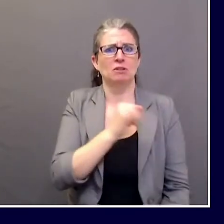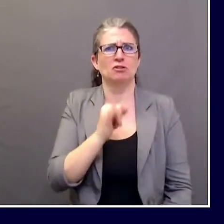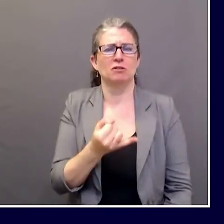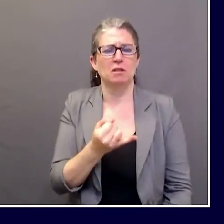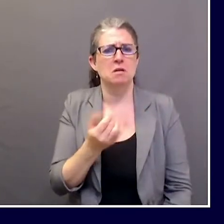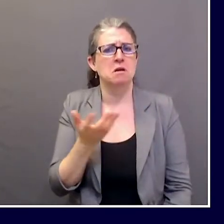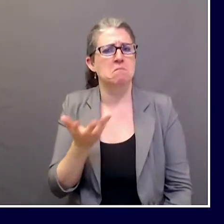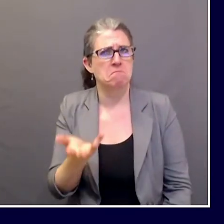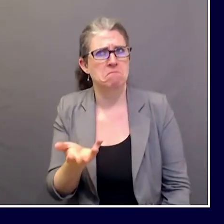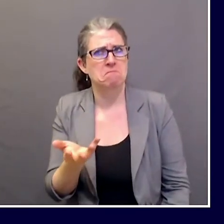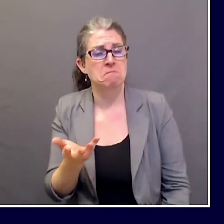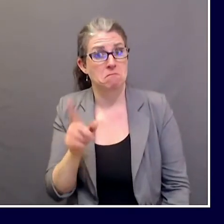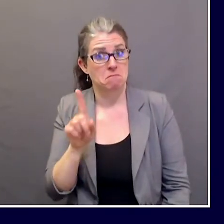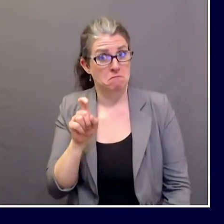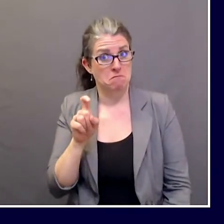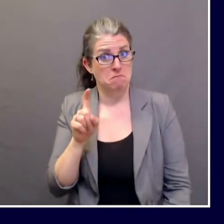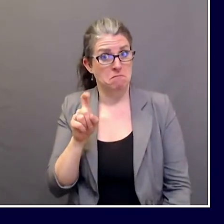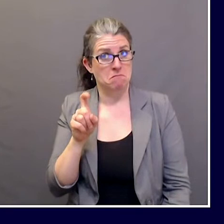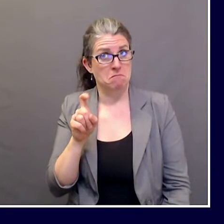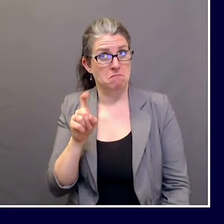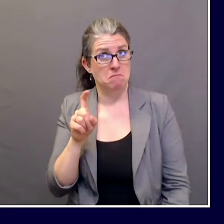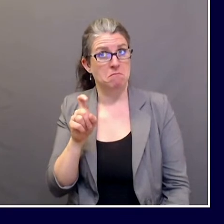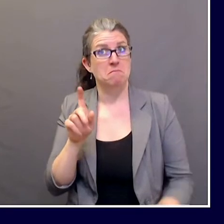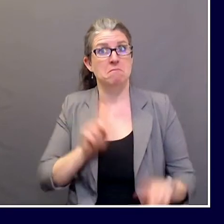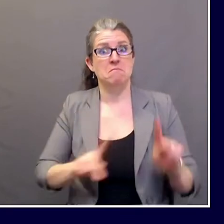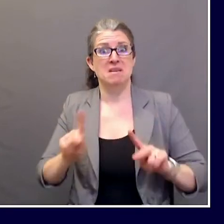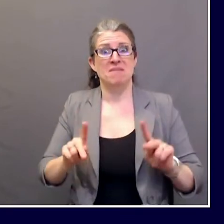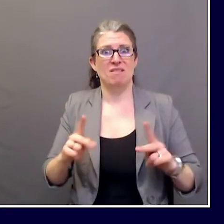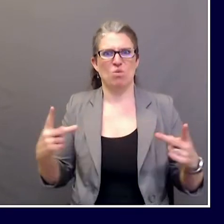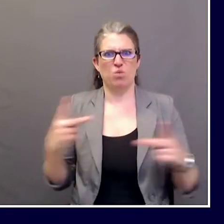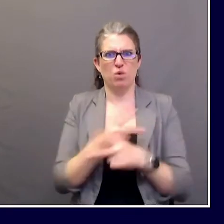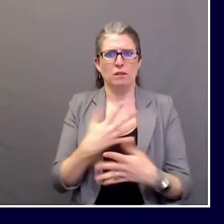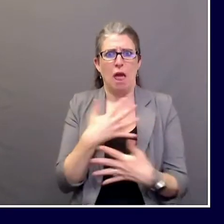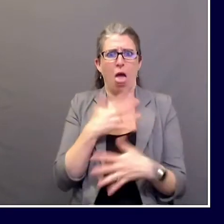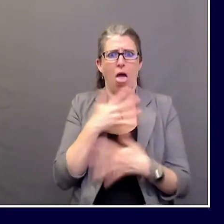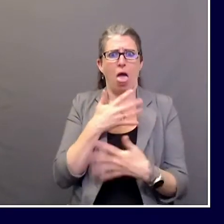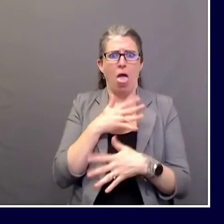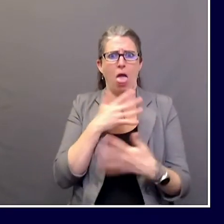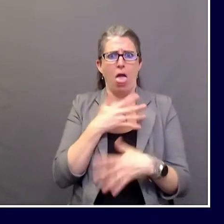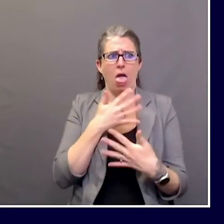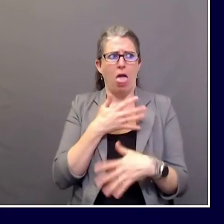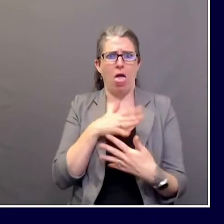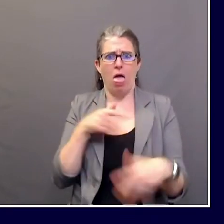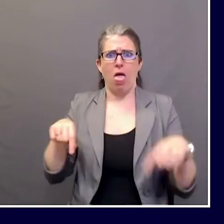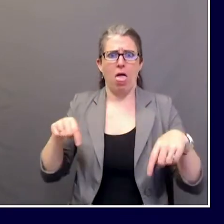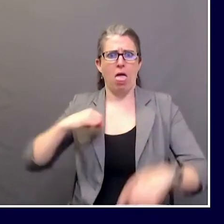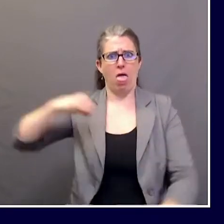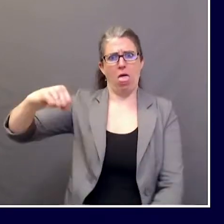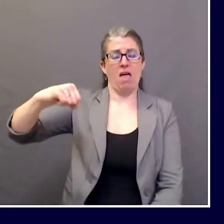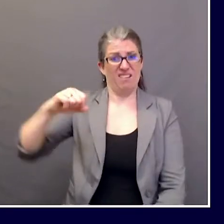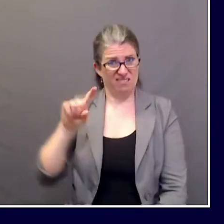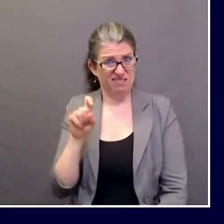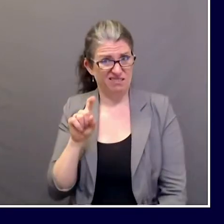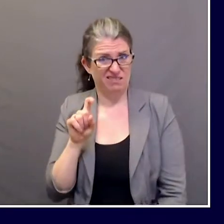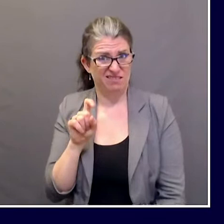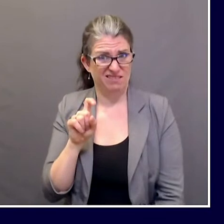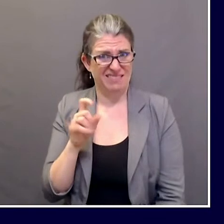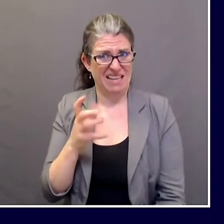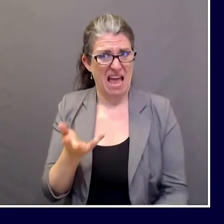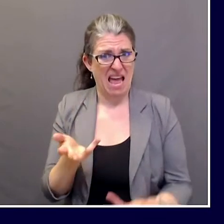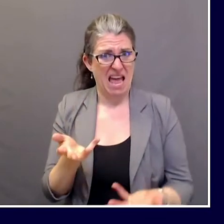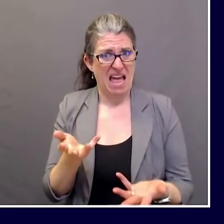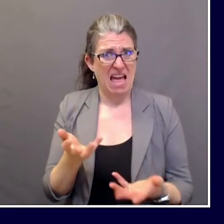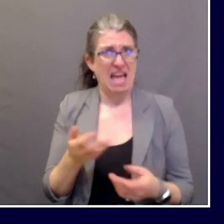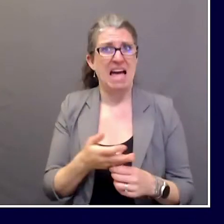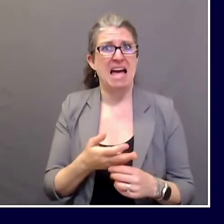it might increase some hesitancy amongst the public willingness to accept the vaccines. What do you think